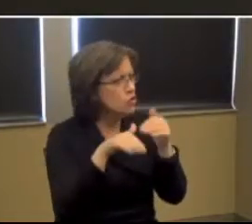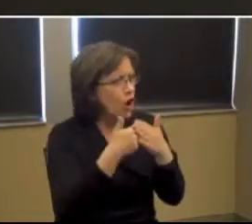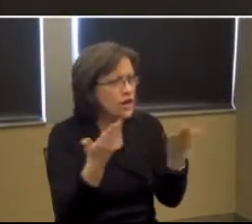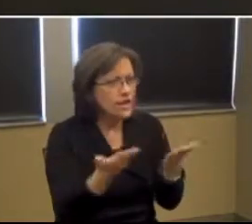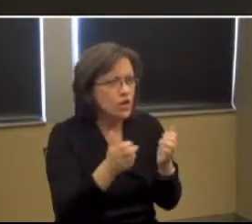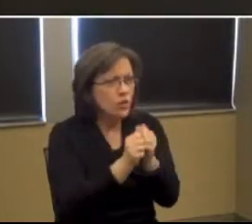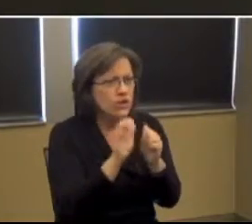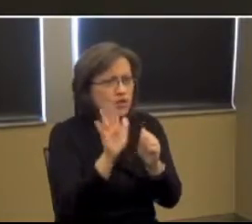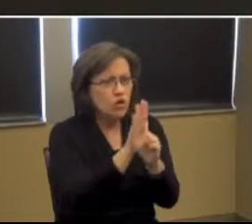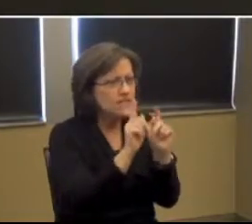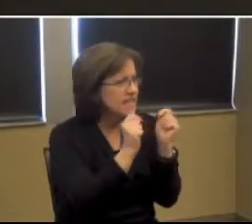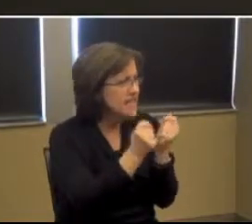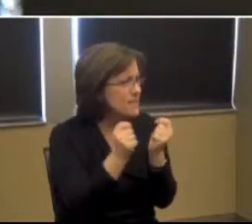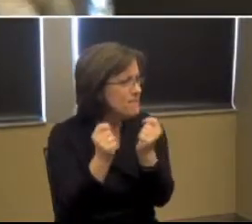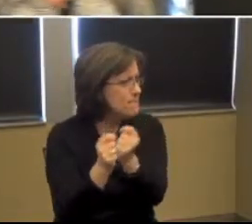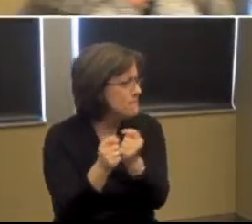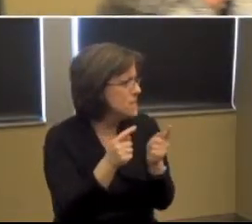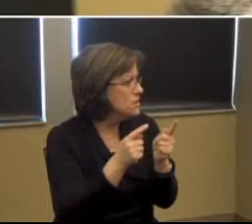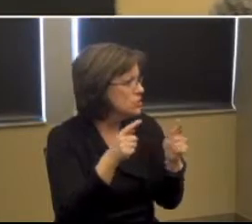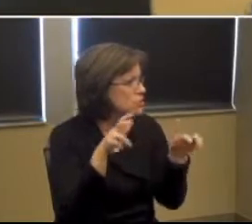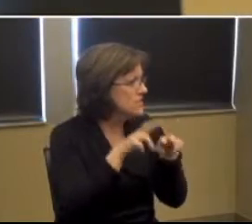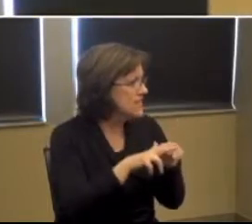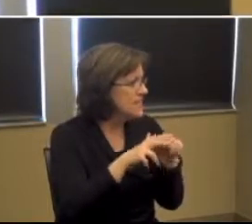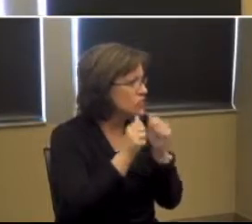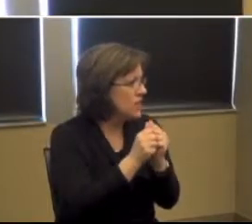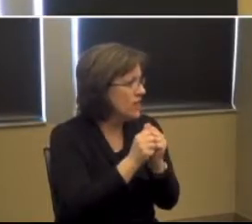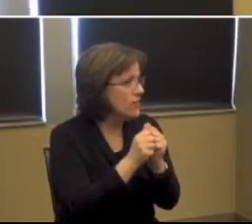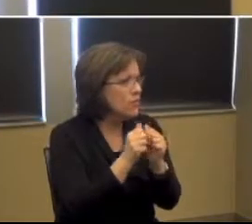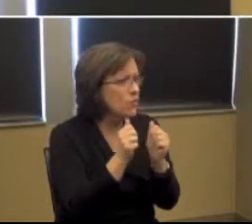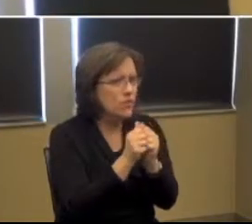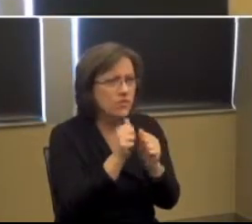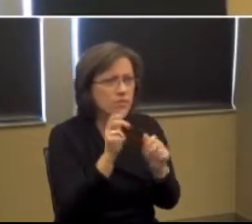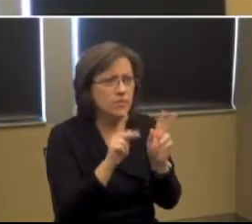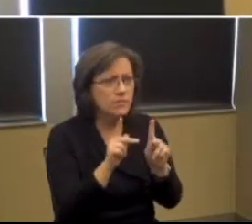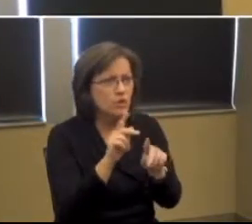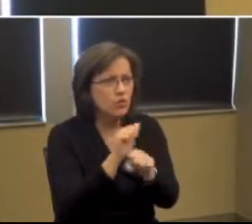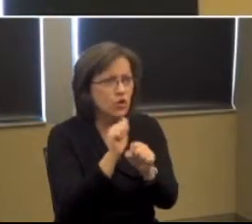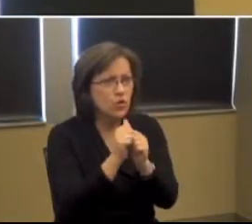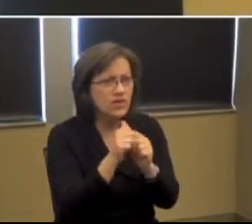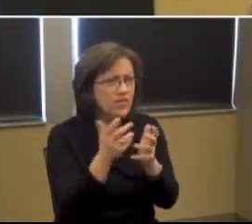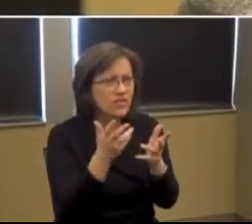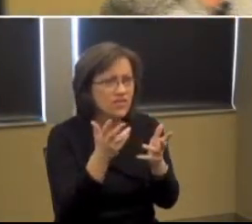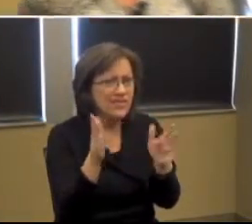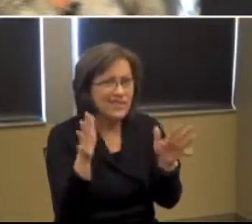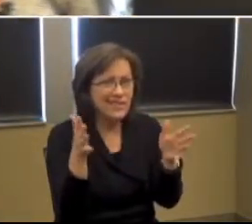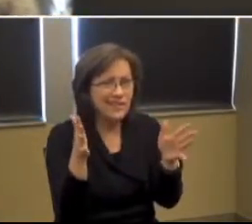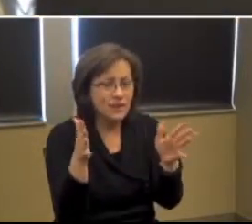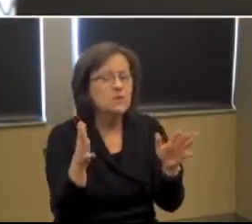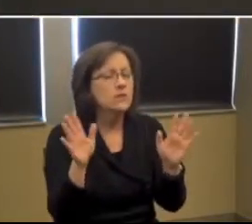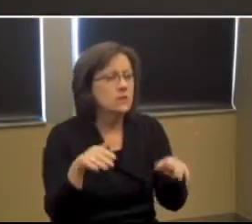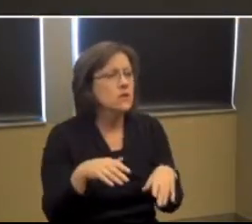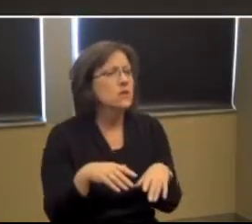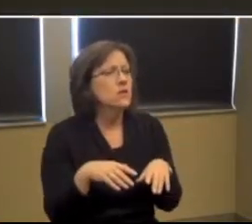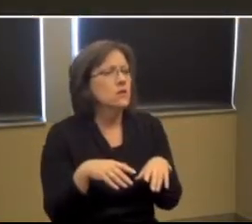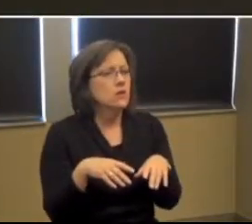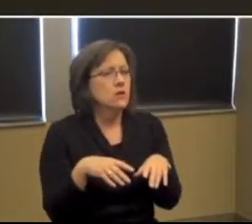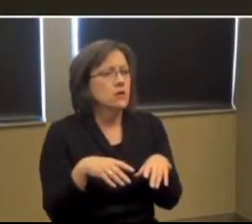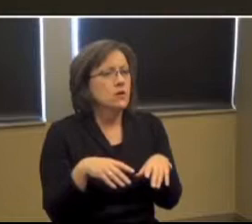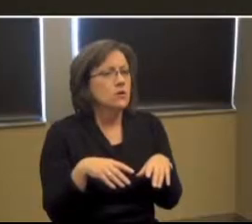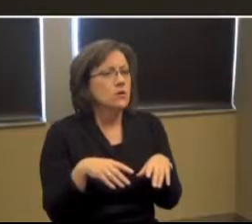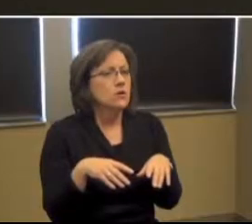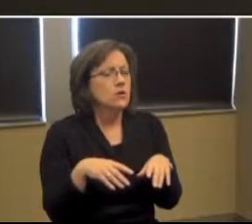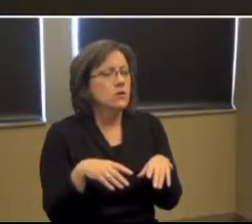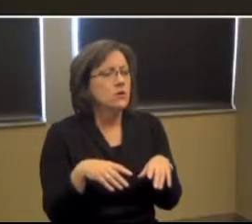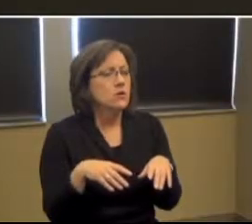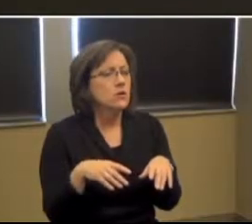teams? Sorta? Kinda? Okay, if you can gather with your